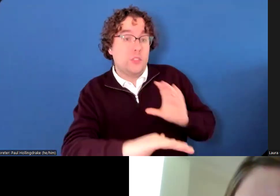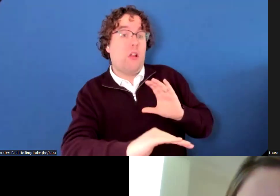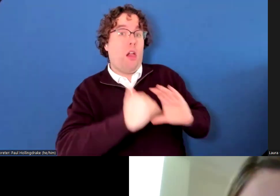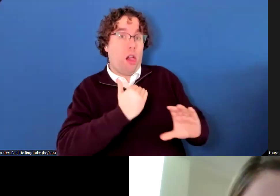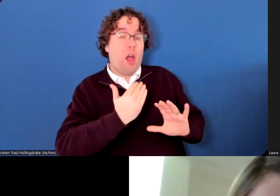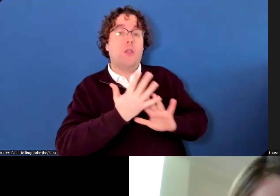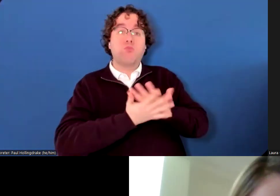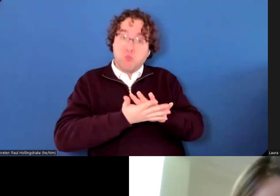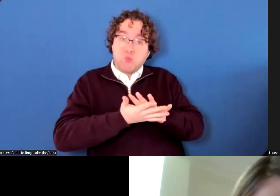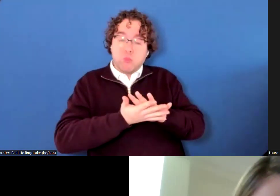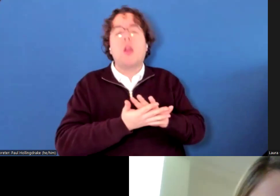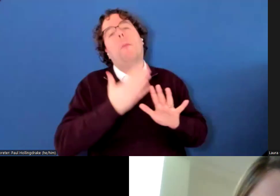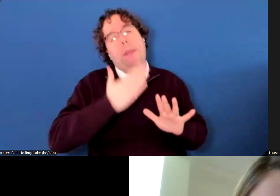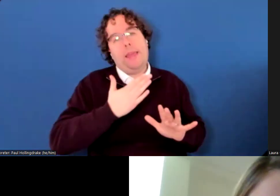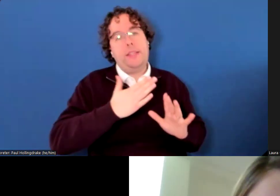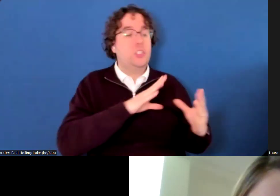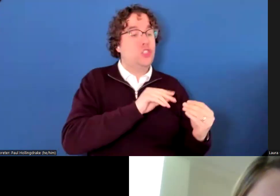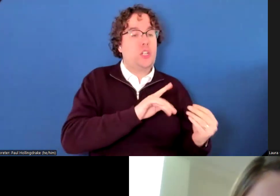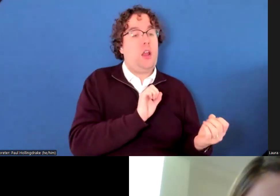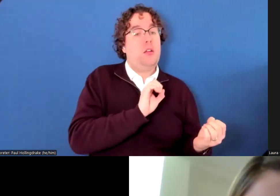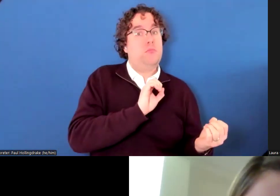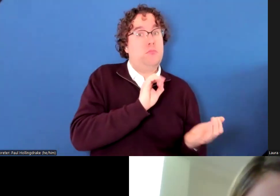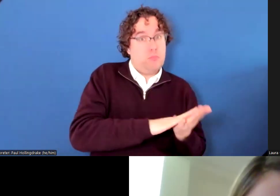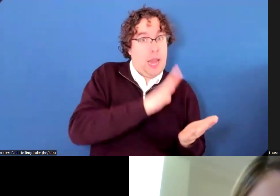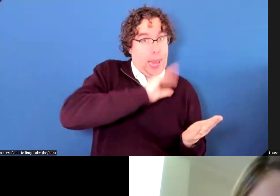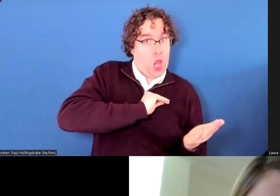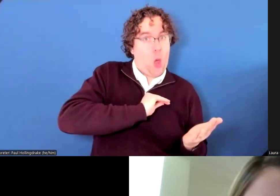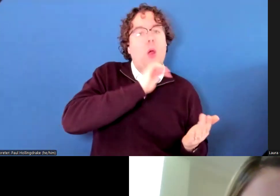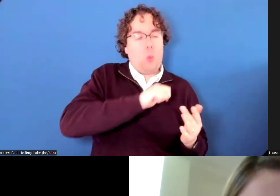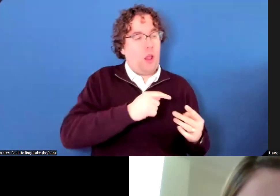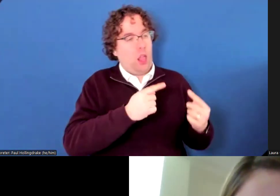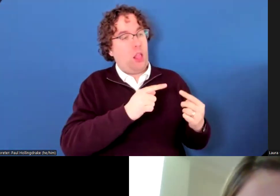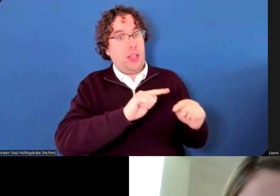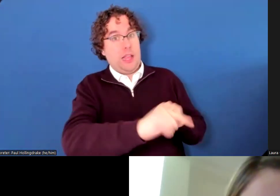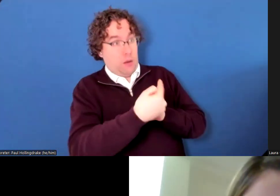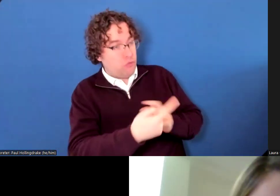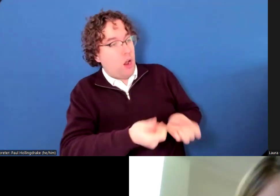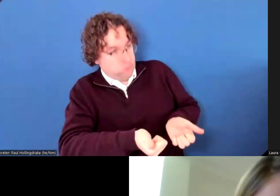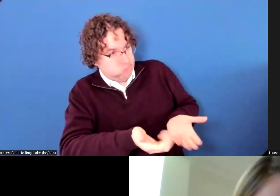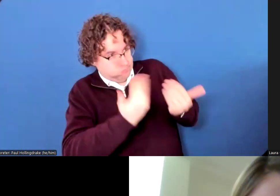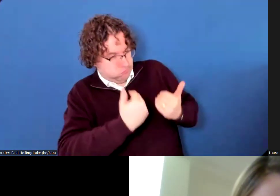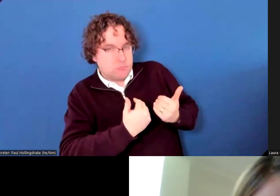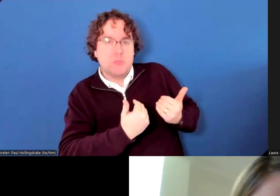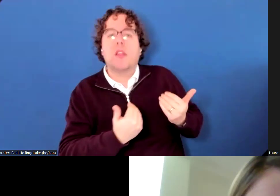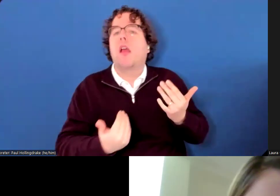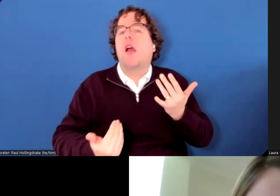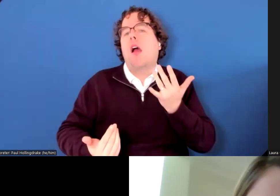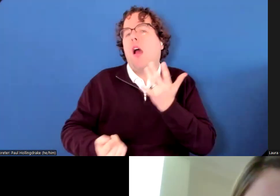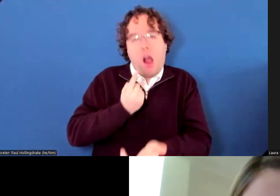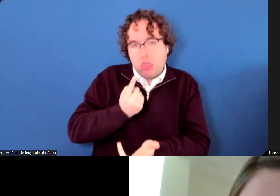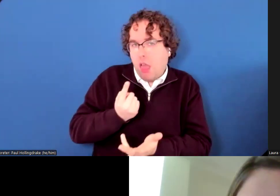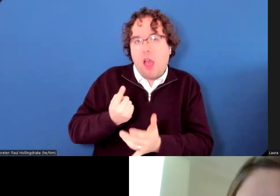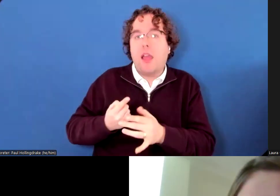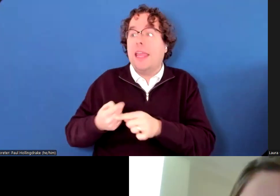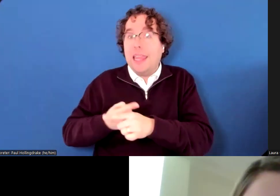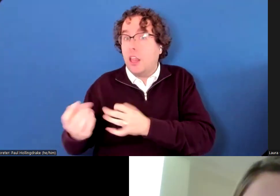Language, please do flag that in the chat, and then we will come to you to ask your question in sign language as and when we start to answer the